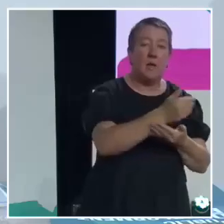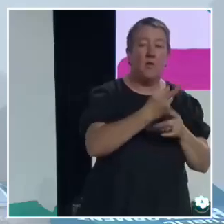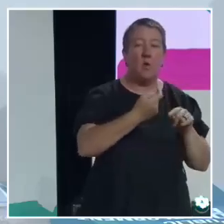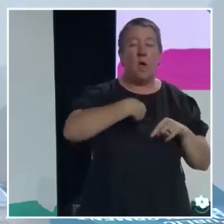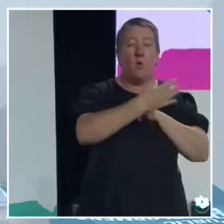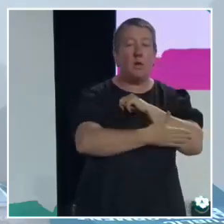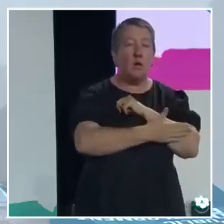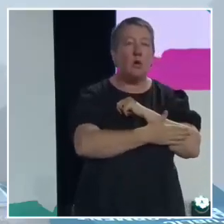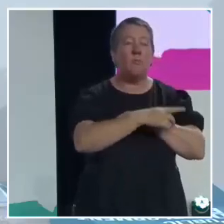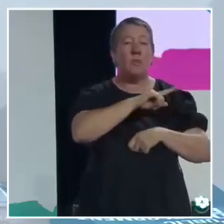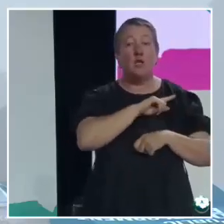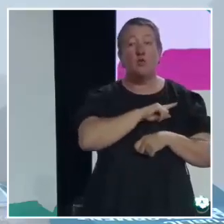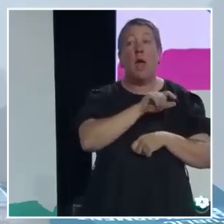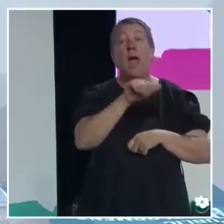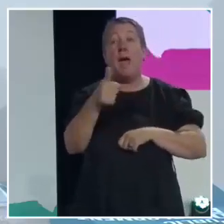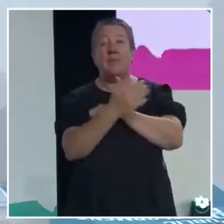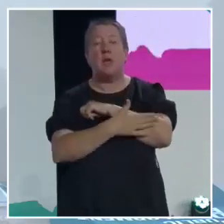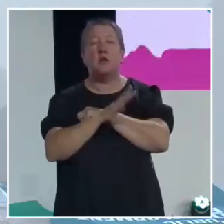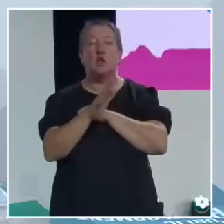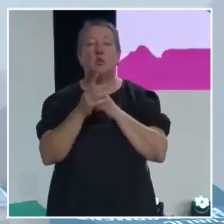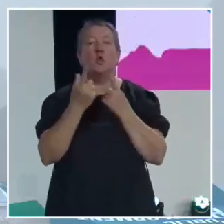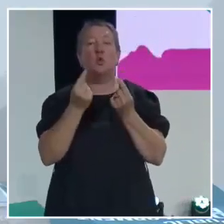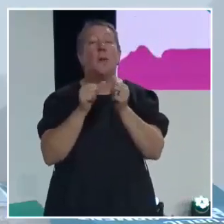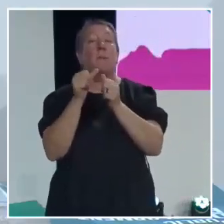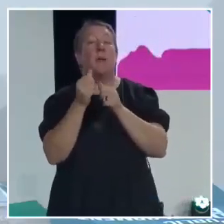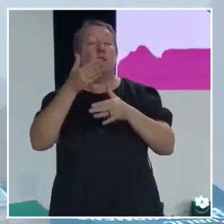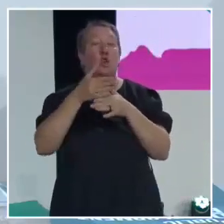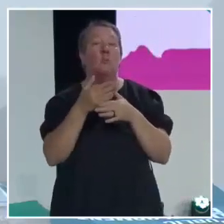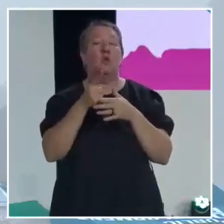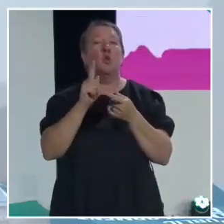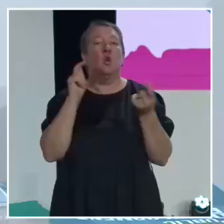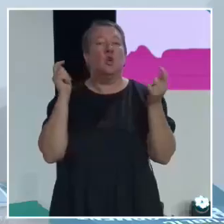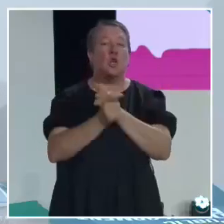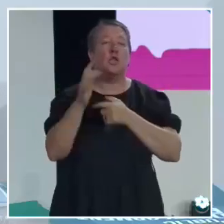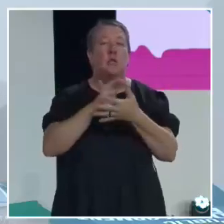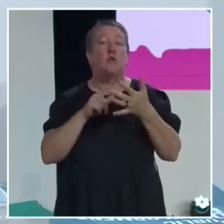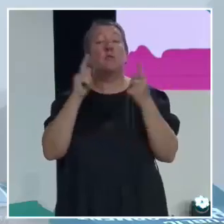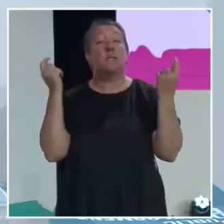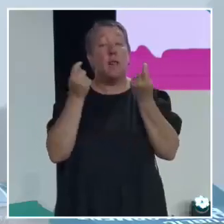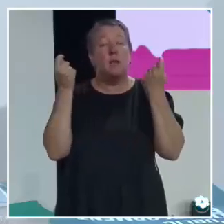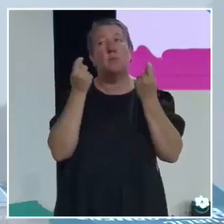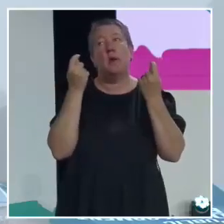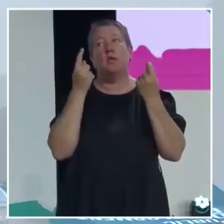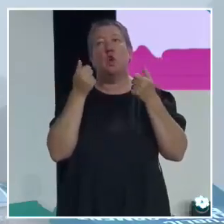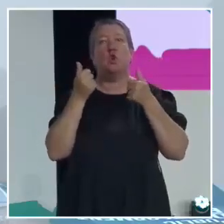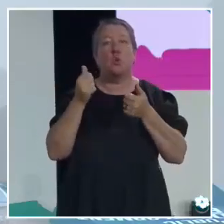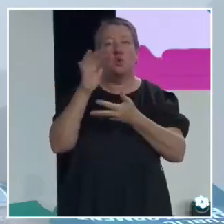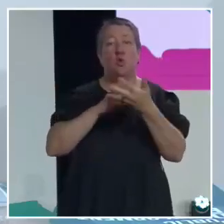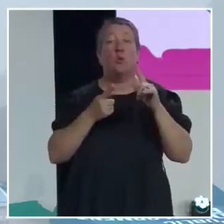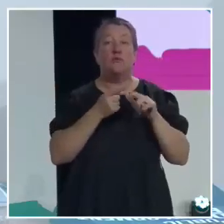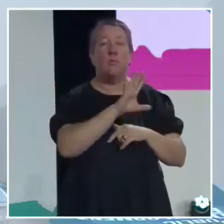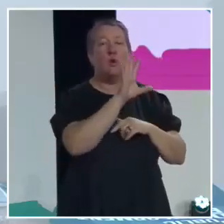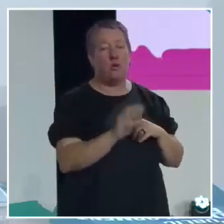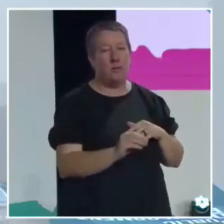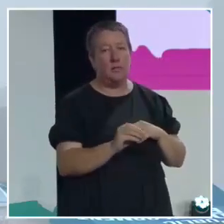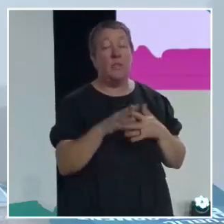Campaign and others will be doing a better job of changing narratives and celebrating good stories and impactful stories from the continent.